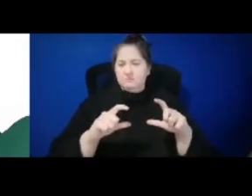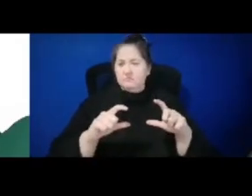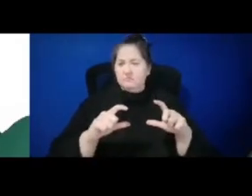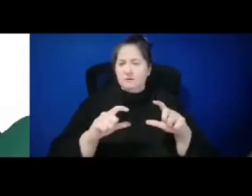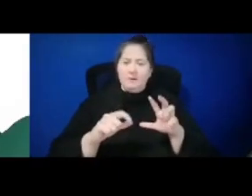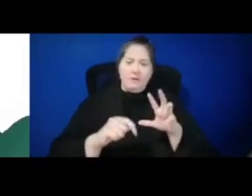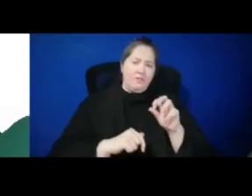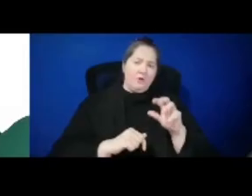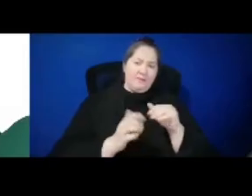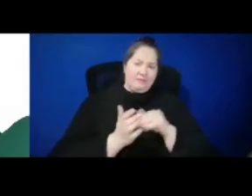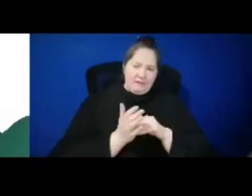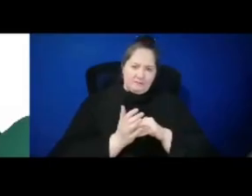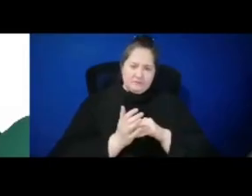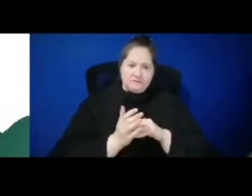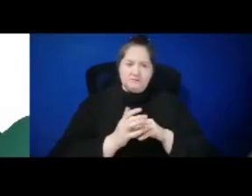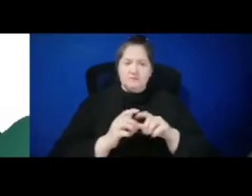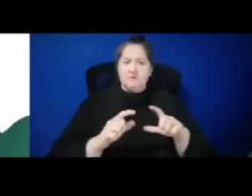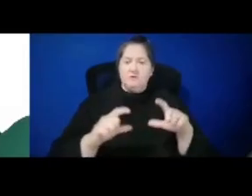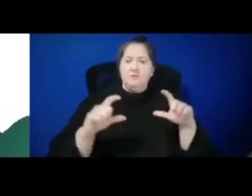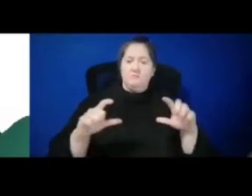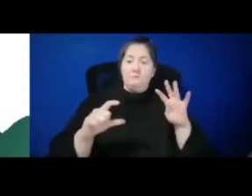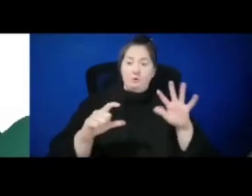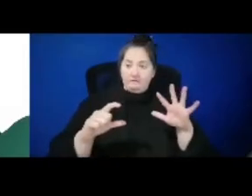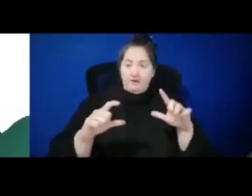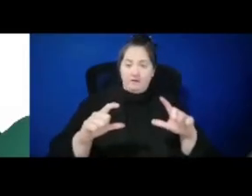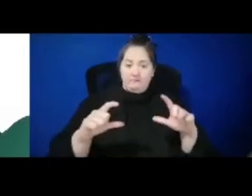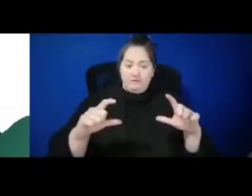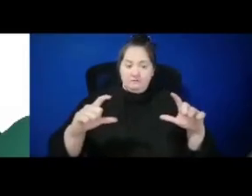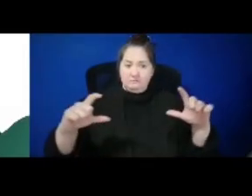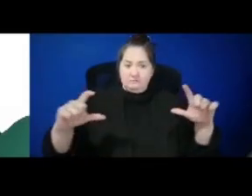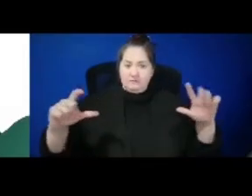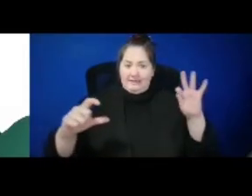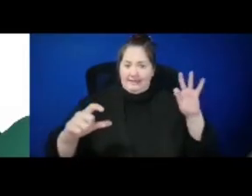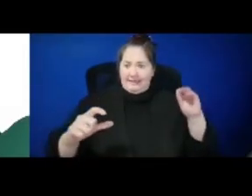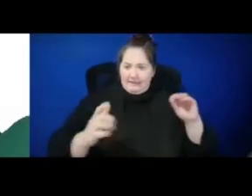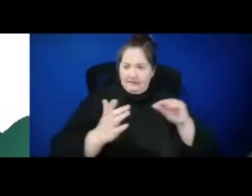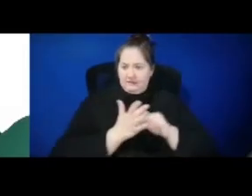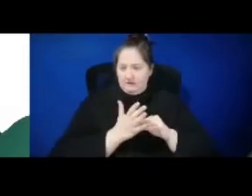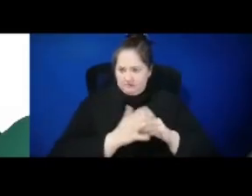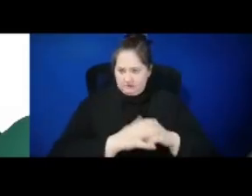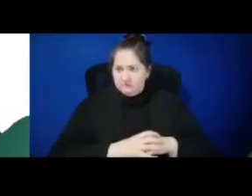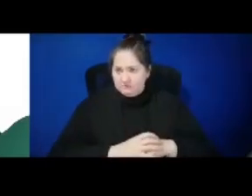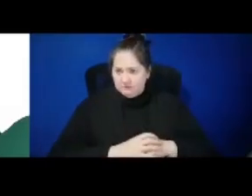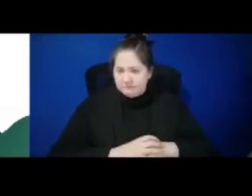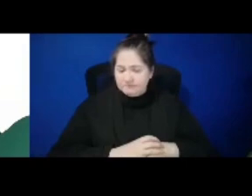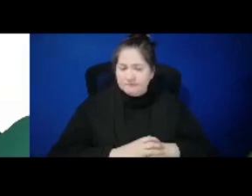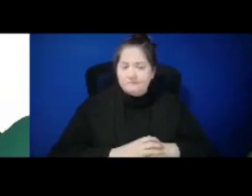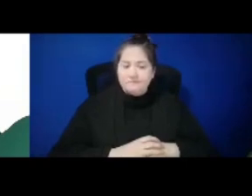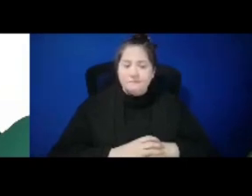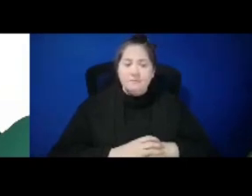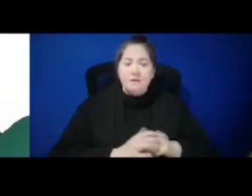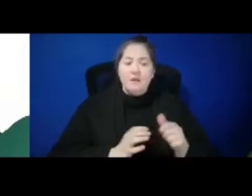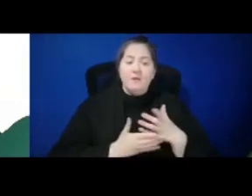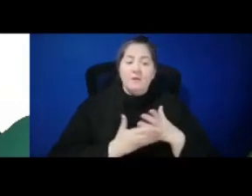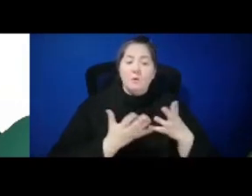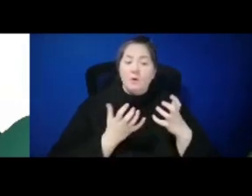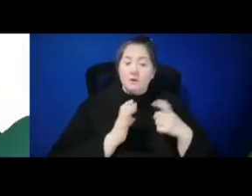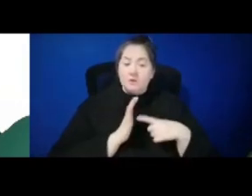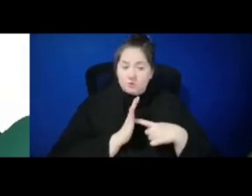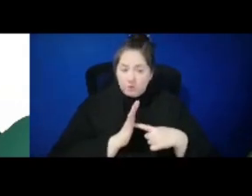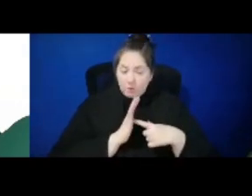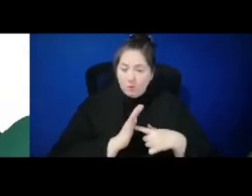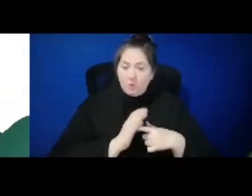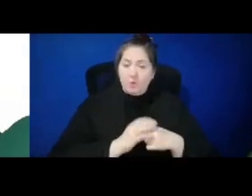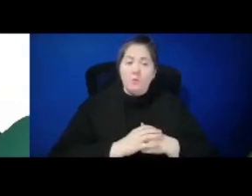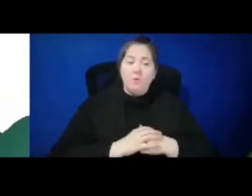of $30,000, $45,000, up through $90,000. The other thing that we tried to demonstrate on